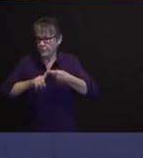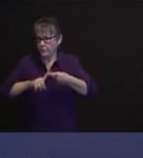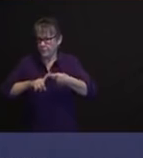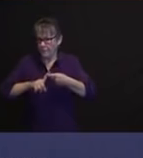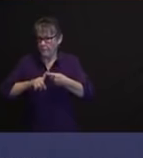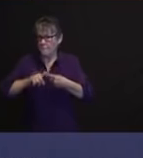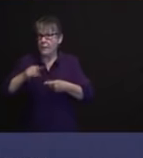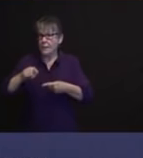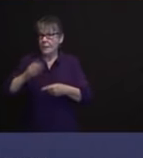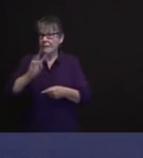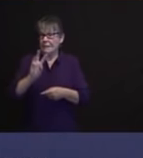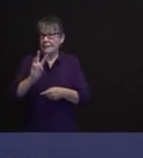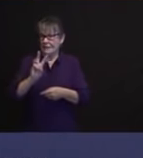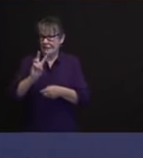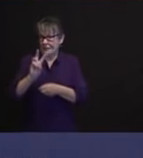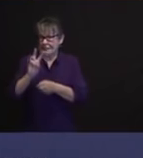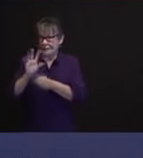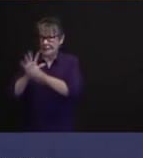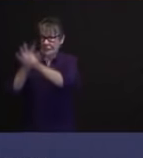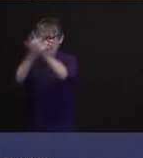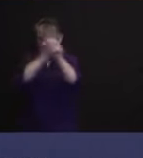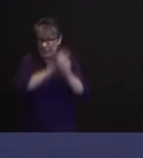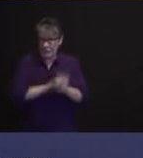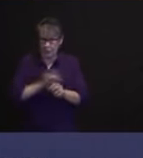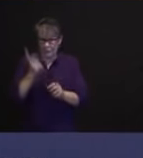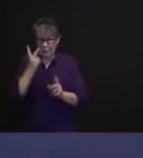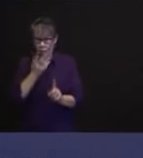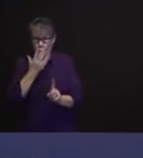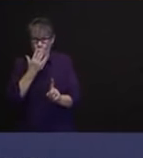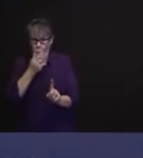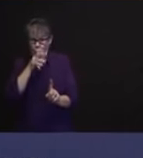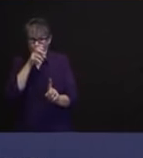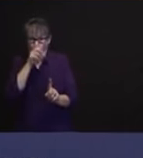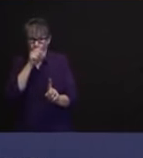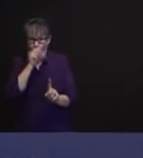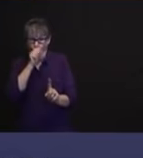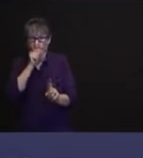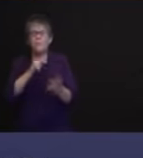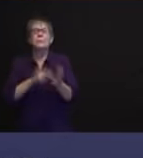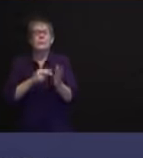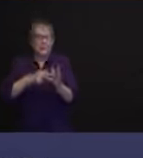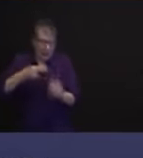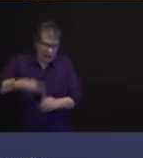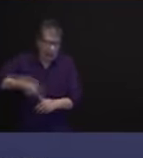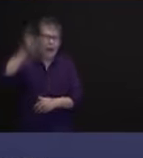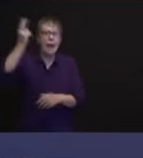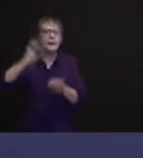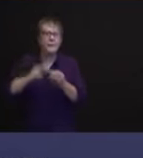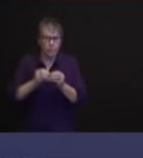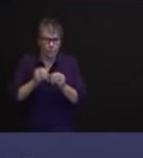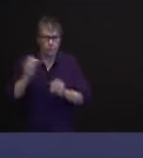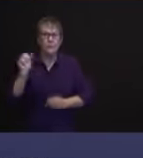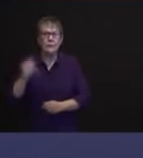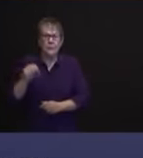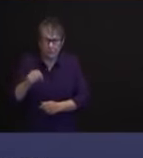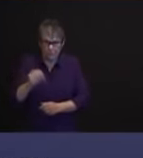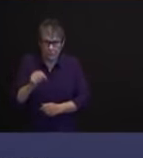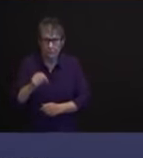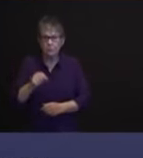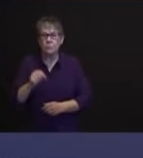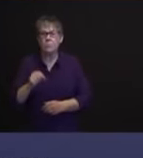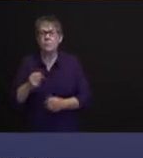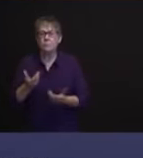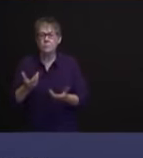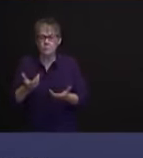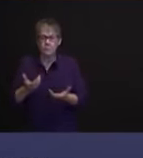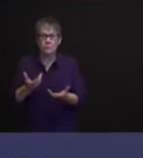it is a factor, and Ed, you'll correct me if I'm wrong here, it is a factor, but the in-school experience, the in-school transmission experience,